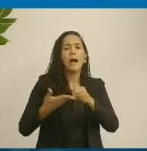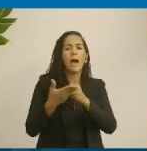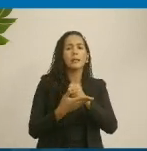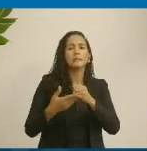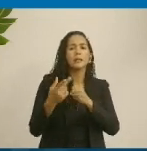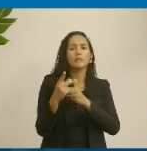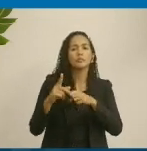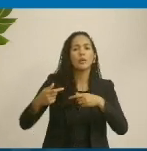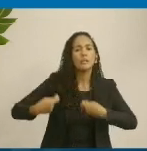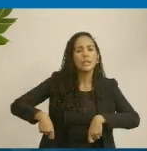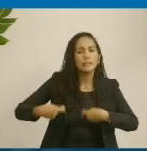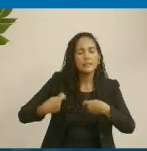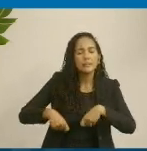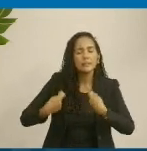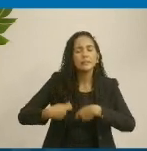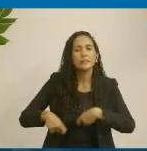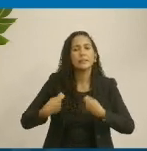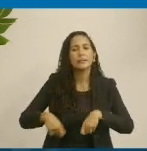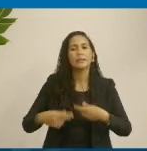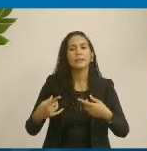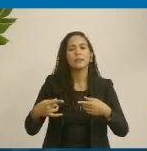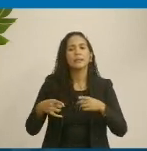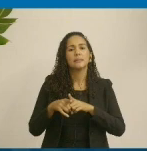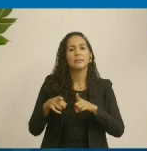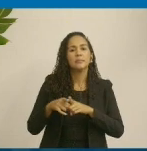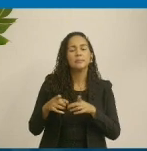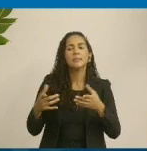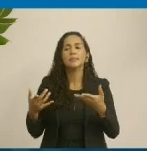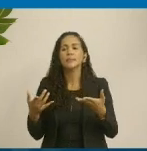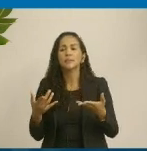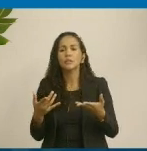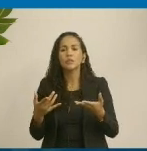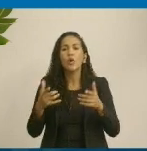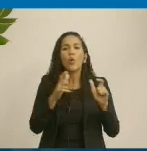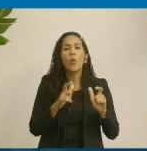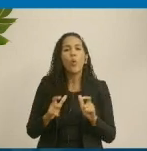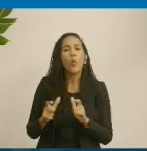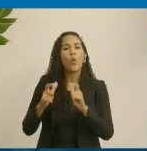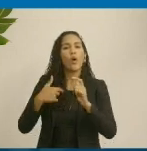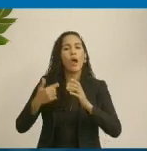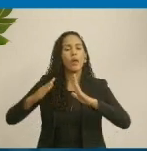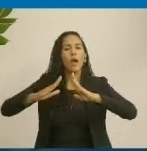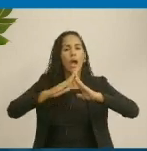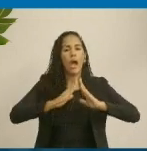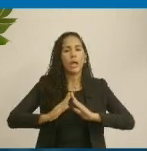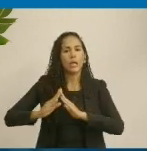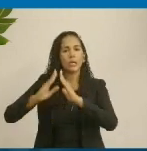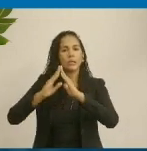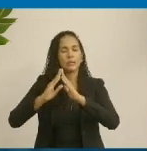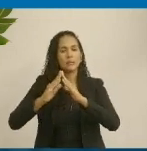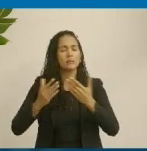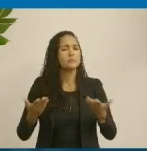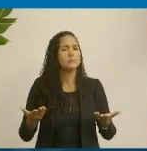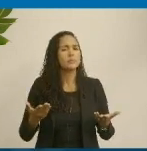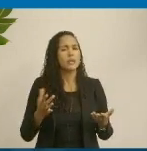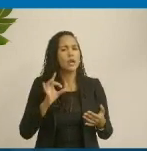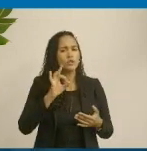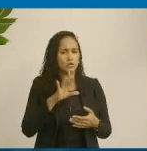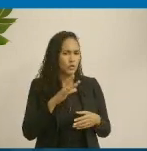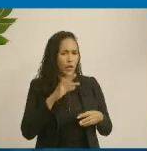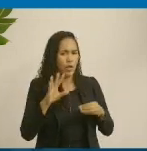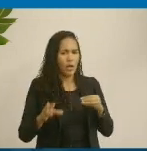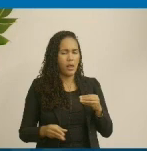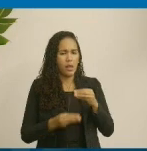their location. So congratulations, this is amazing work. Yeah, I'll just quickly add, in the social science space, as we think